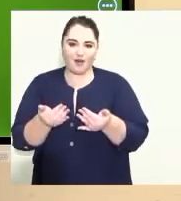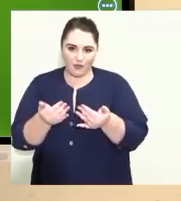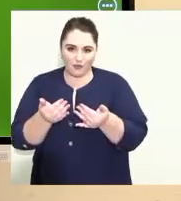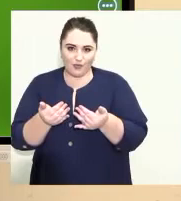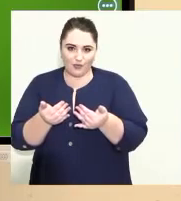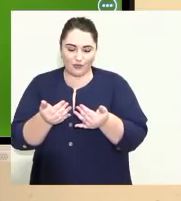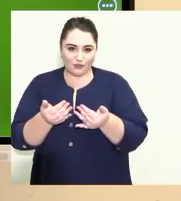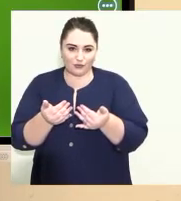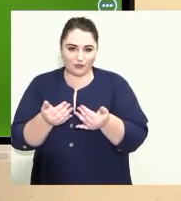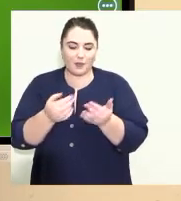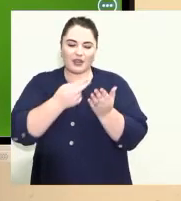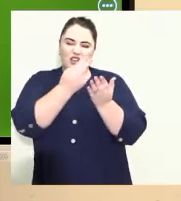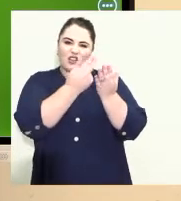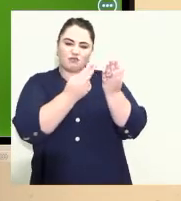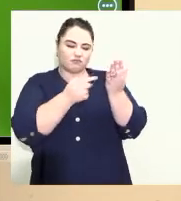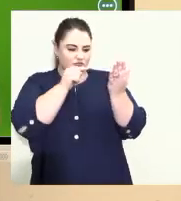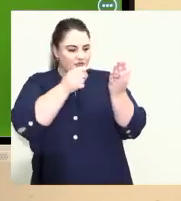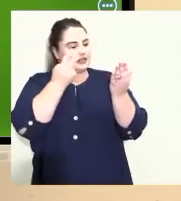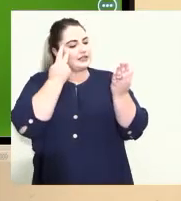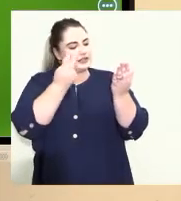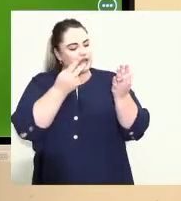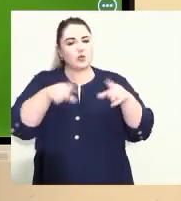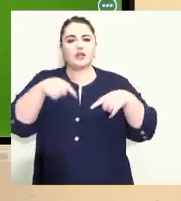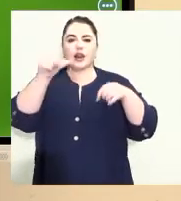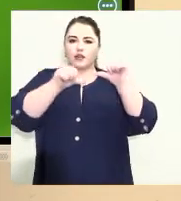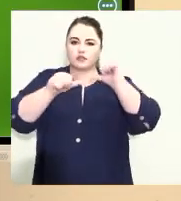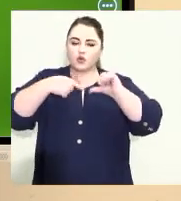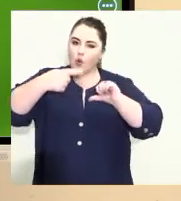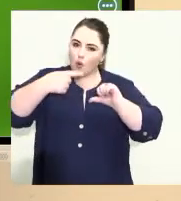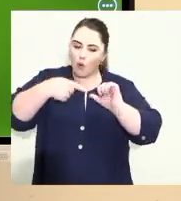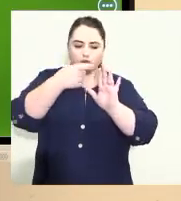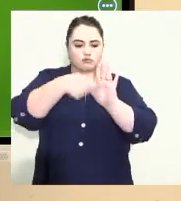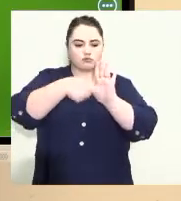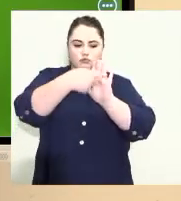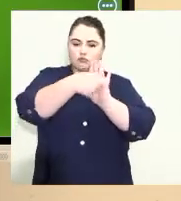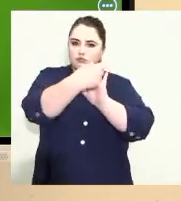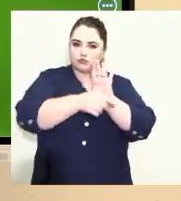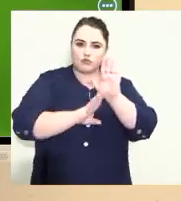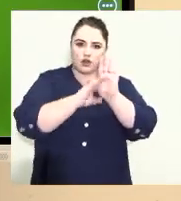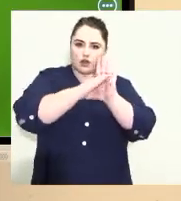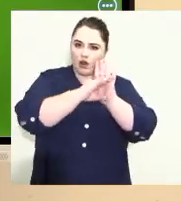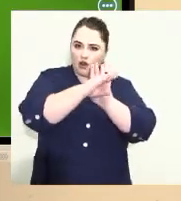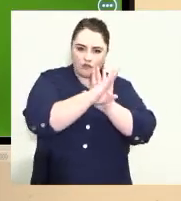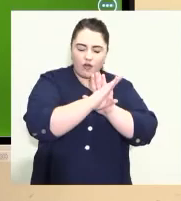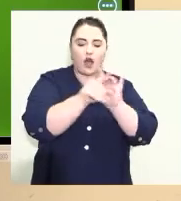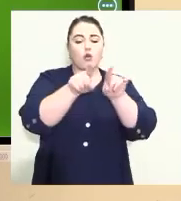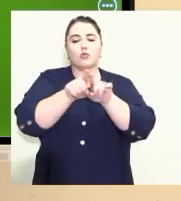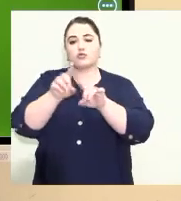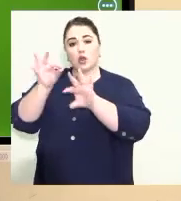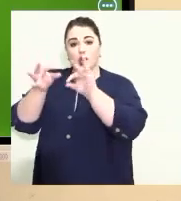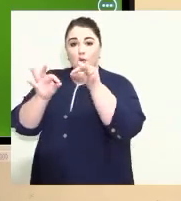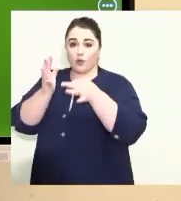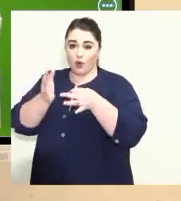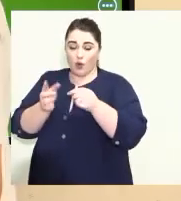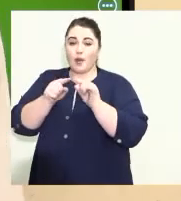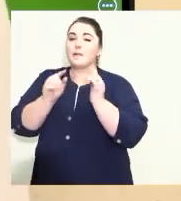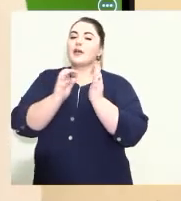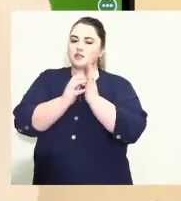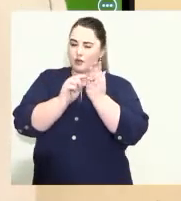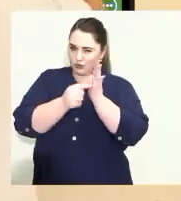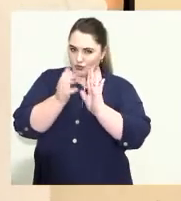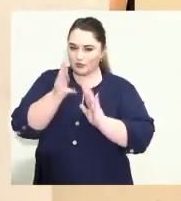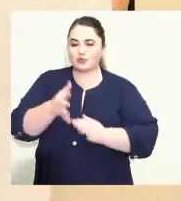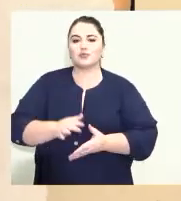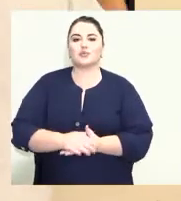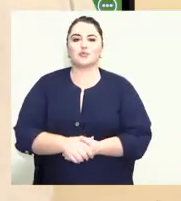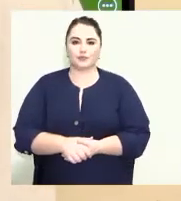life sciences, you will always find that you have to draw a graph in the paper or also interpret graphs. And we're going to look at an example